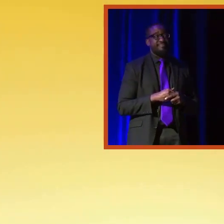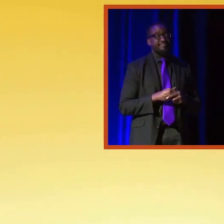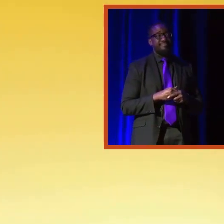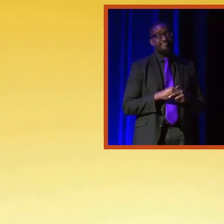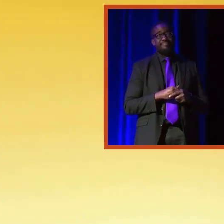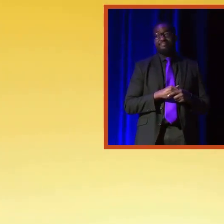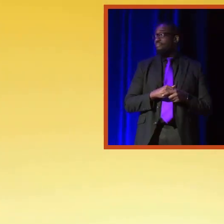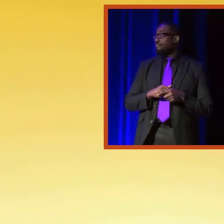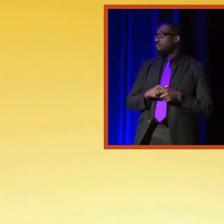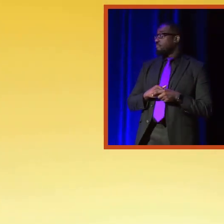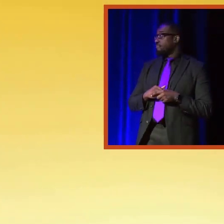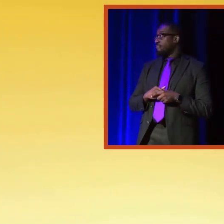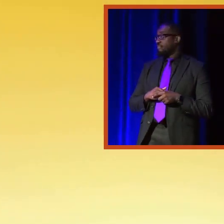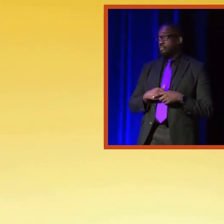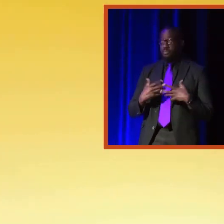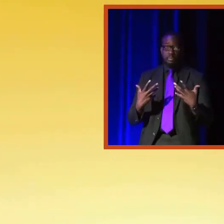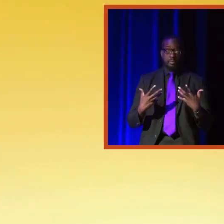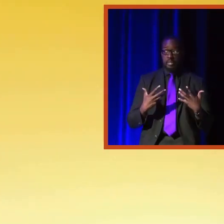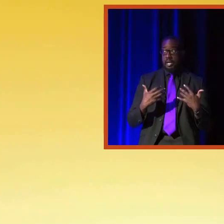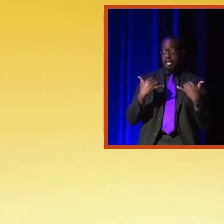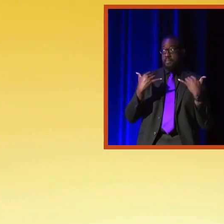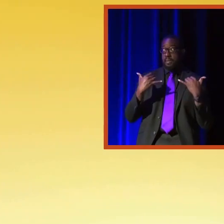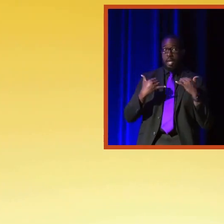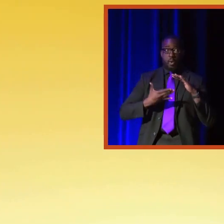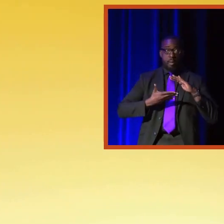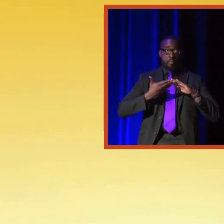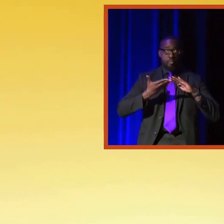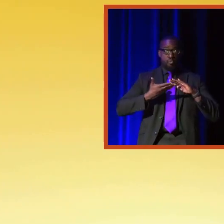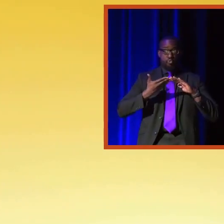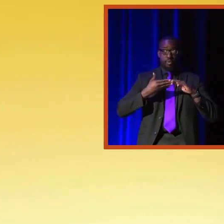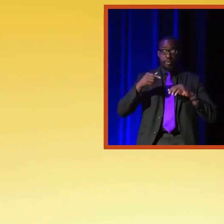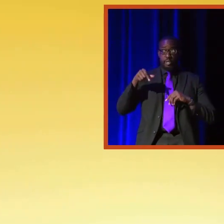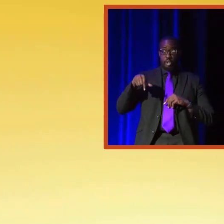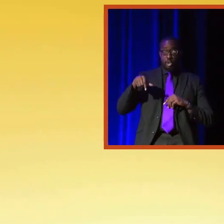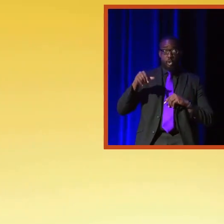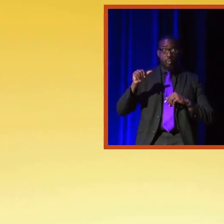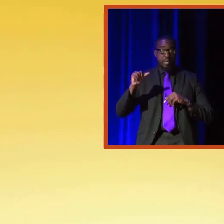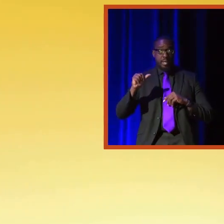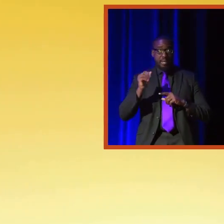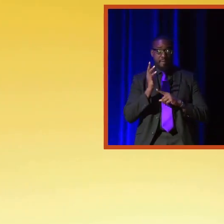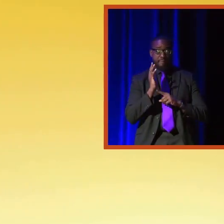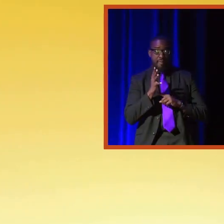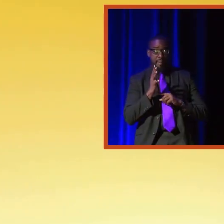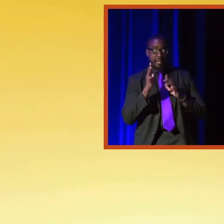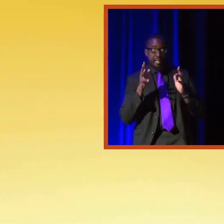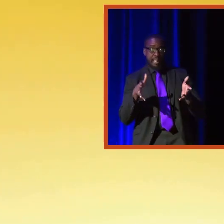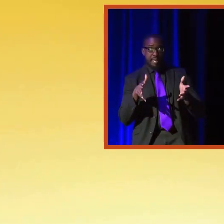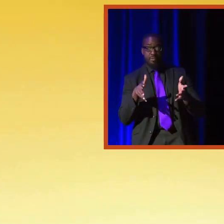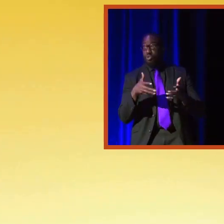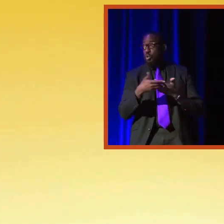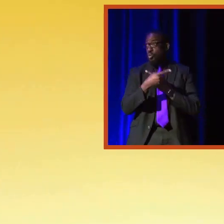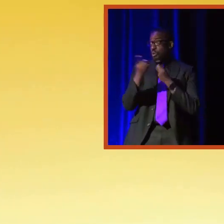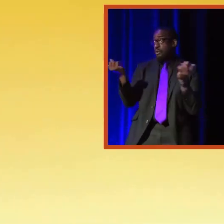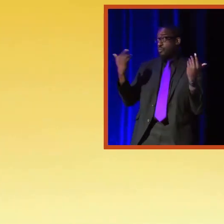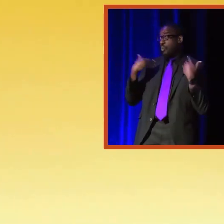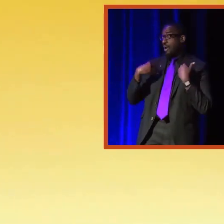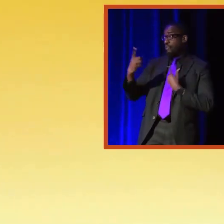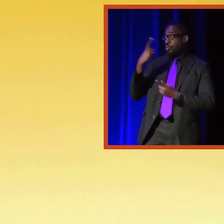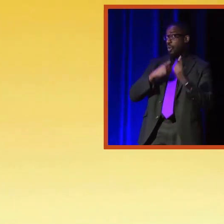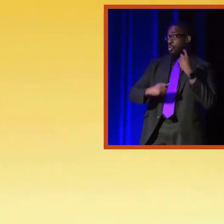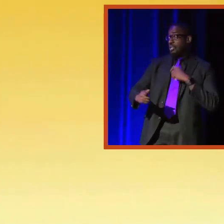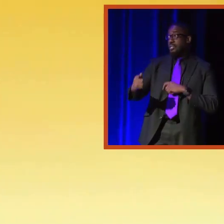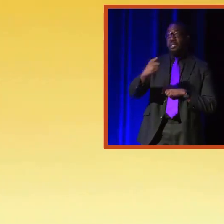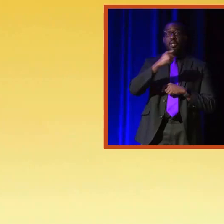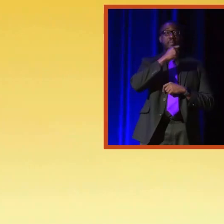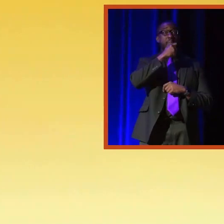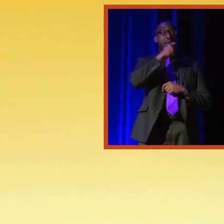Okay, so I am now running the Q&A. So I have 5 minutes on the clock, so if anybody has questions, please come to the